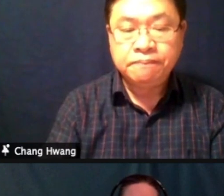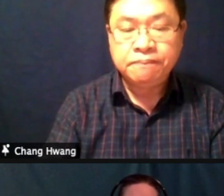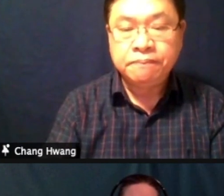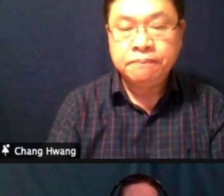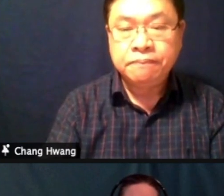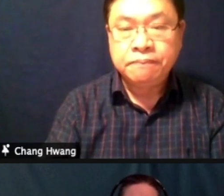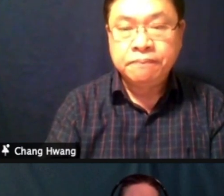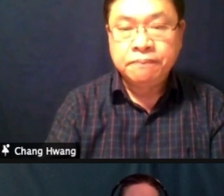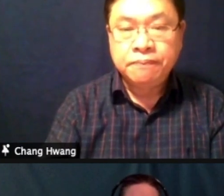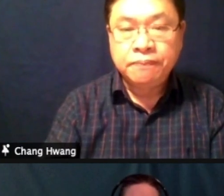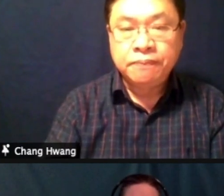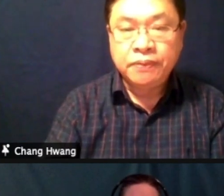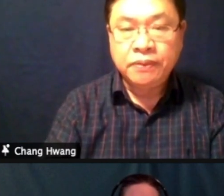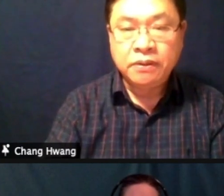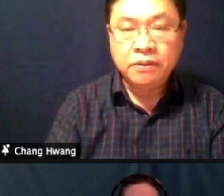for Korea.